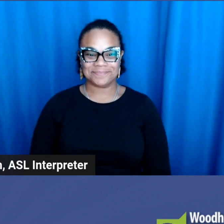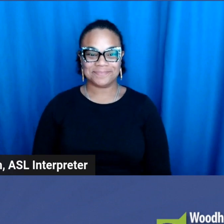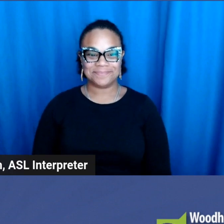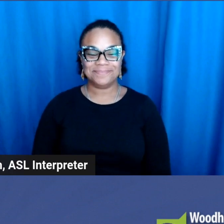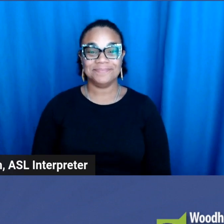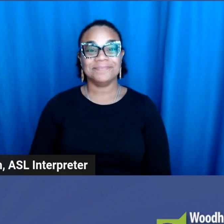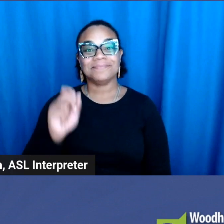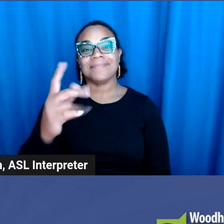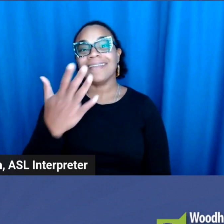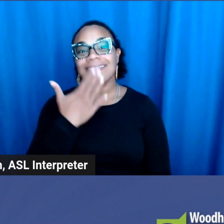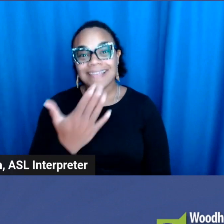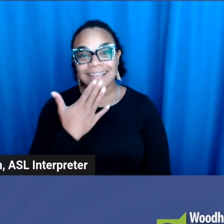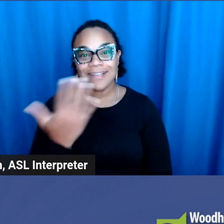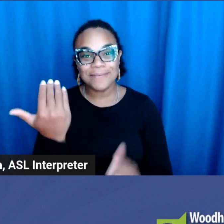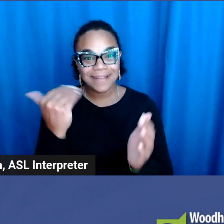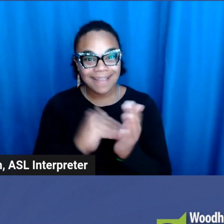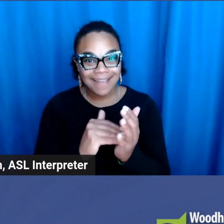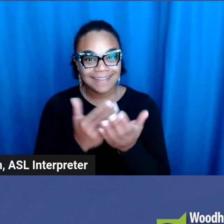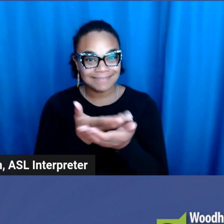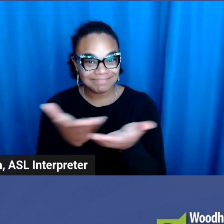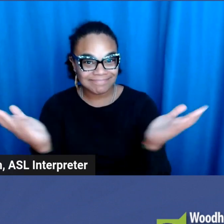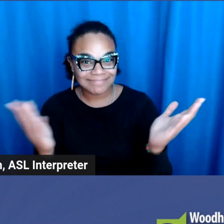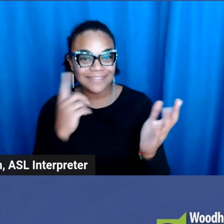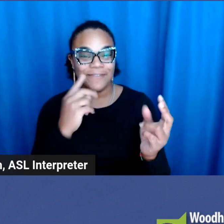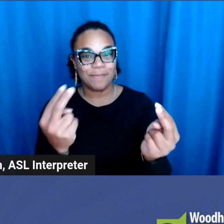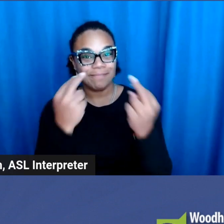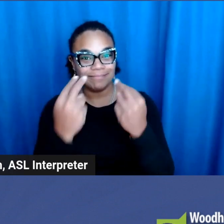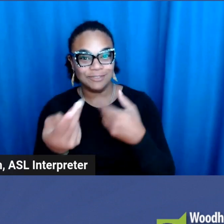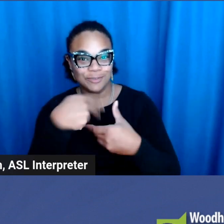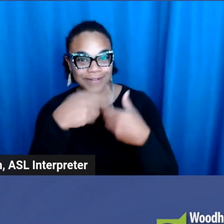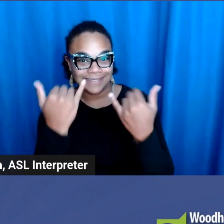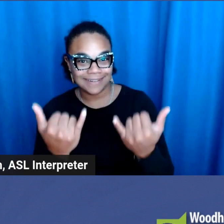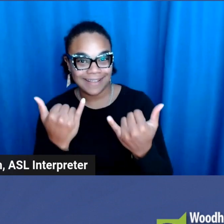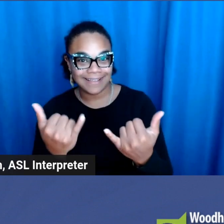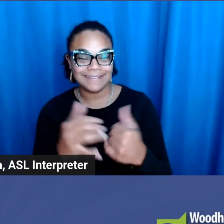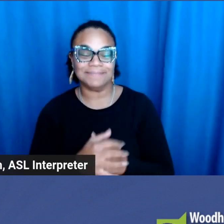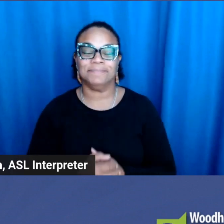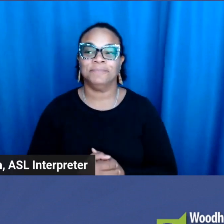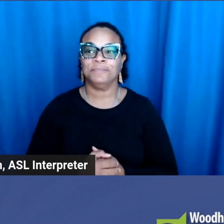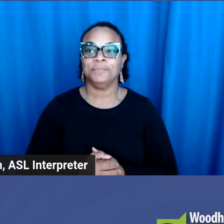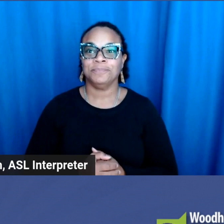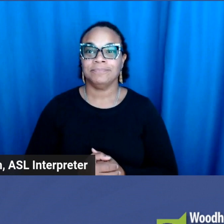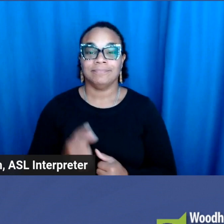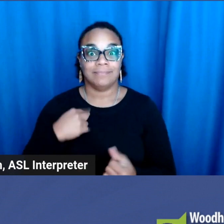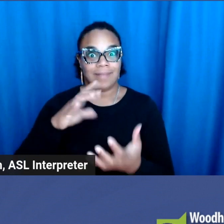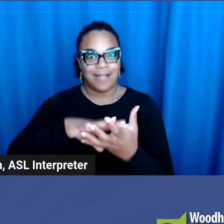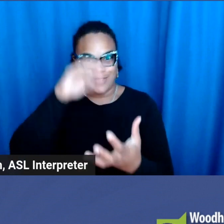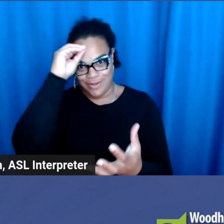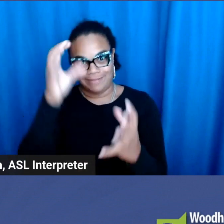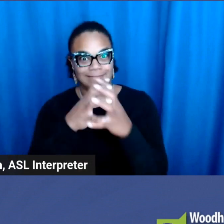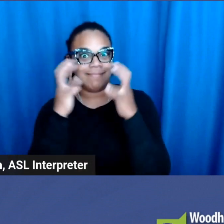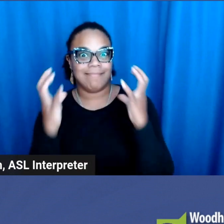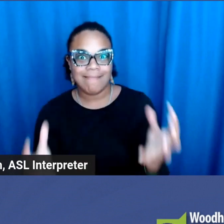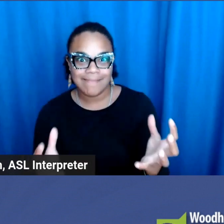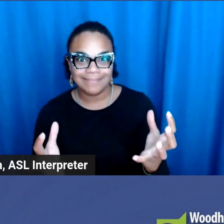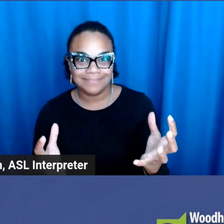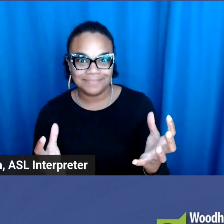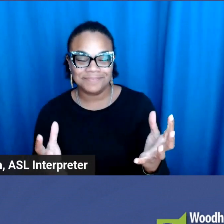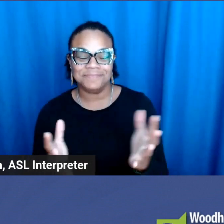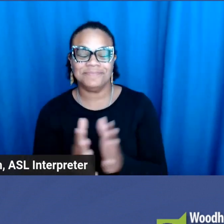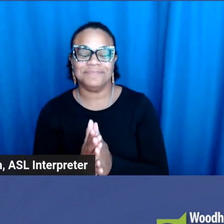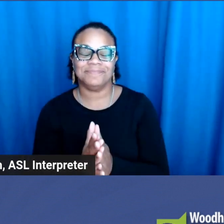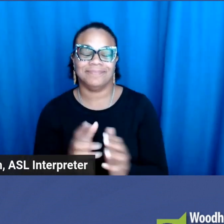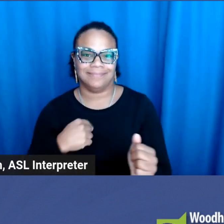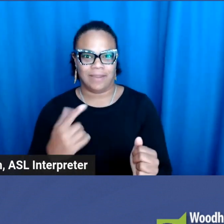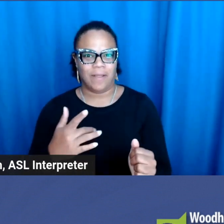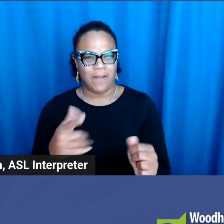All right, so thanks again, everybody, for joining me today. I learned a whole lot. I'm also feeling